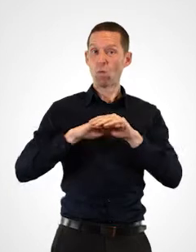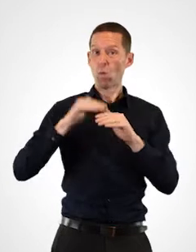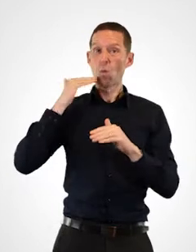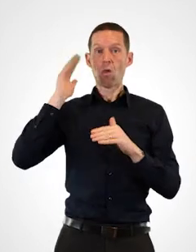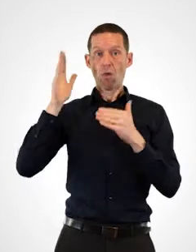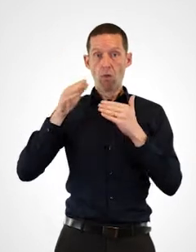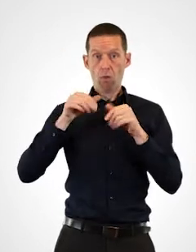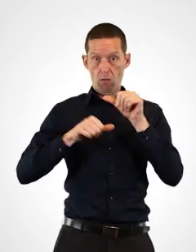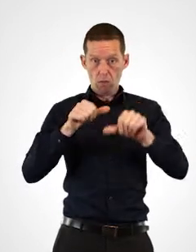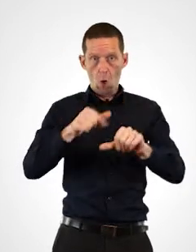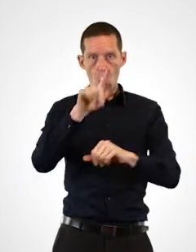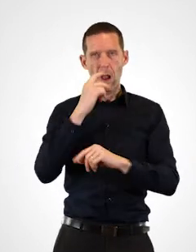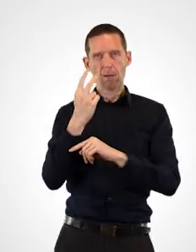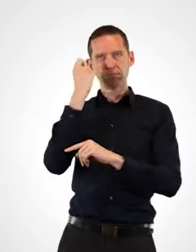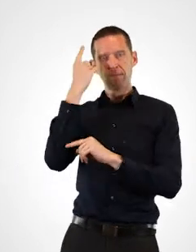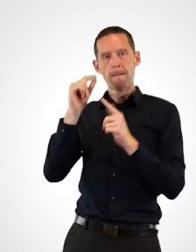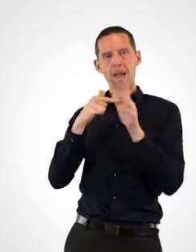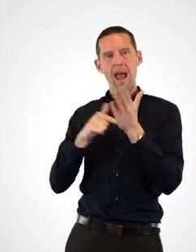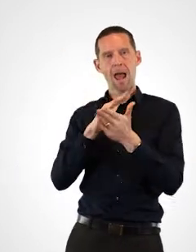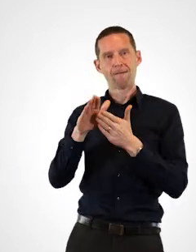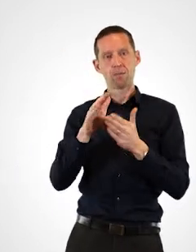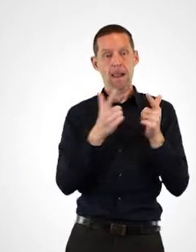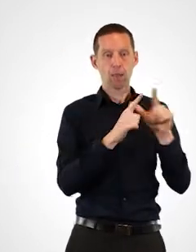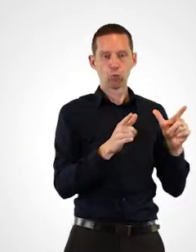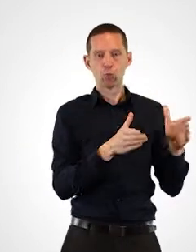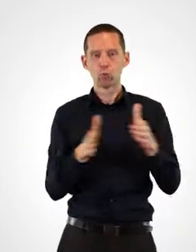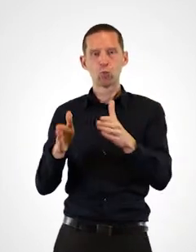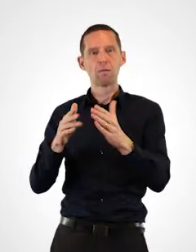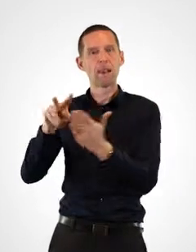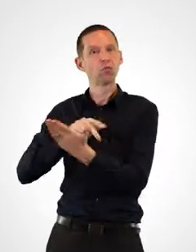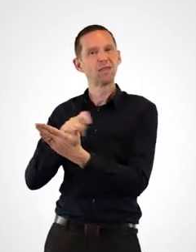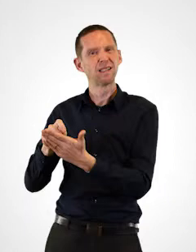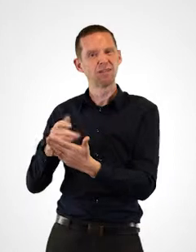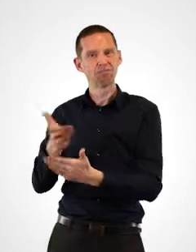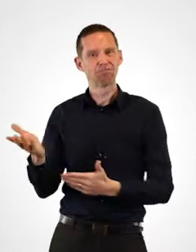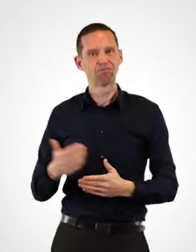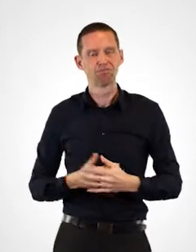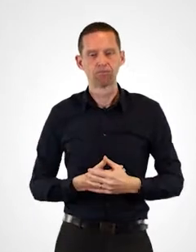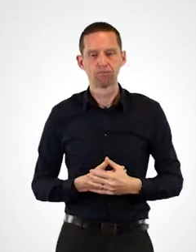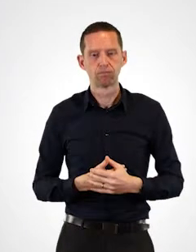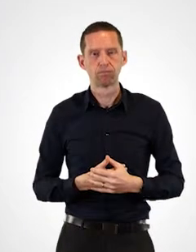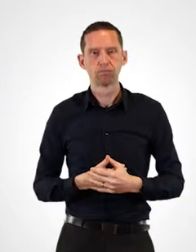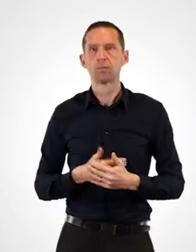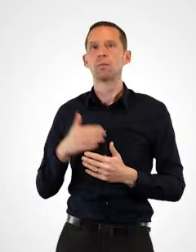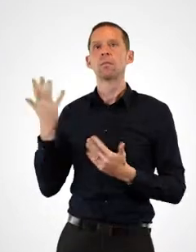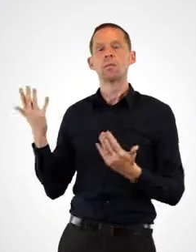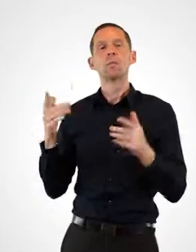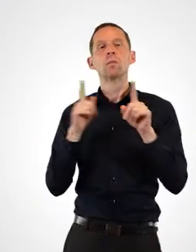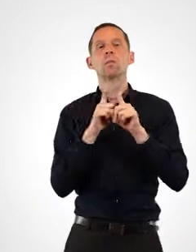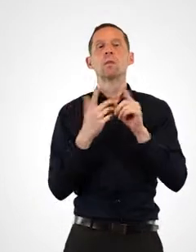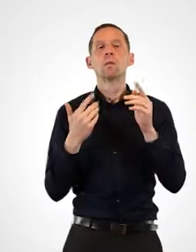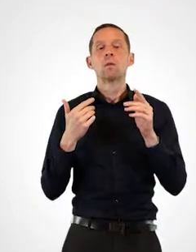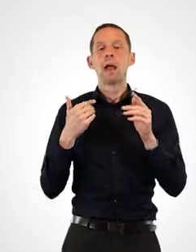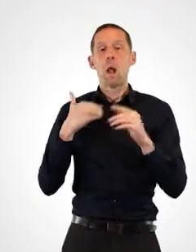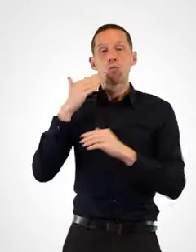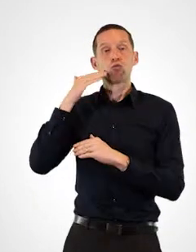of what we see as the path from language to literacy for young deaf learners. In further organizing the